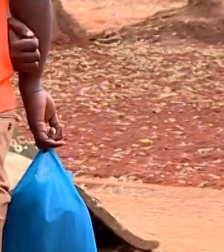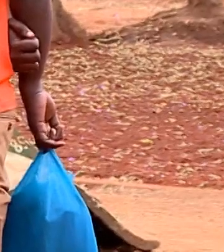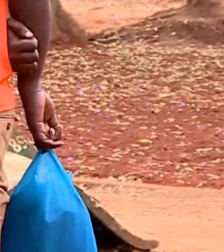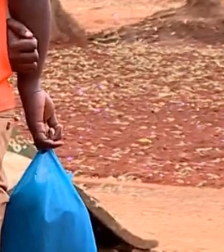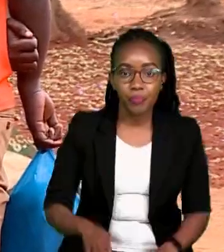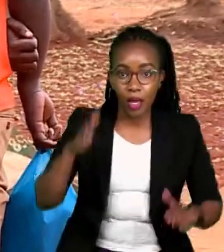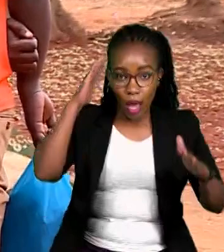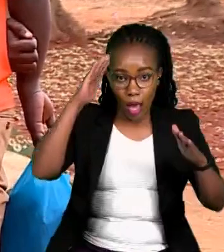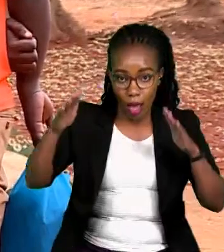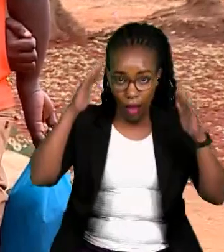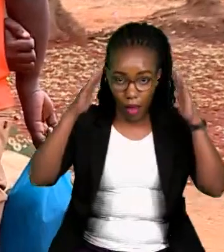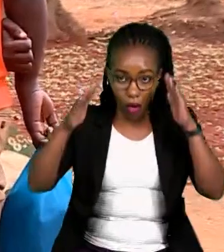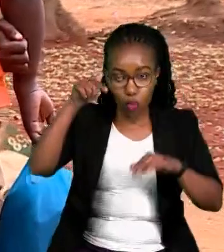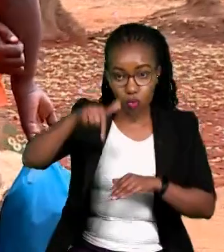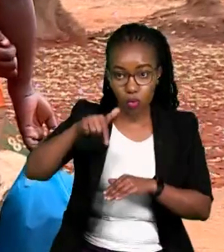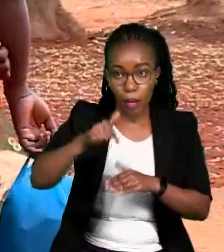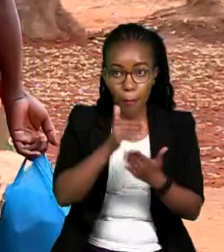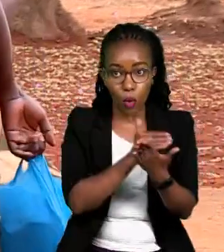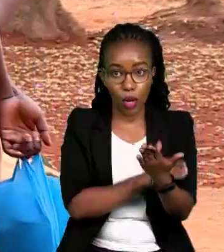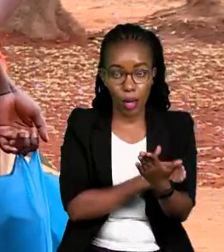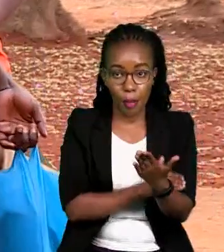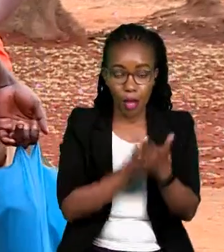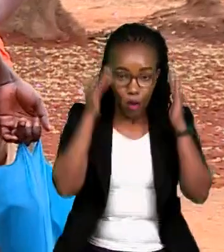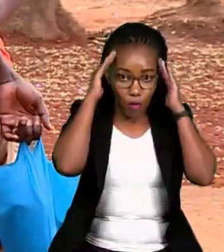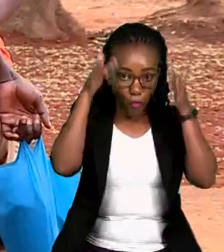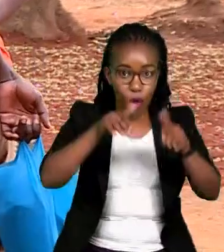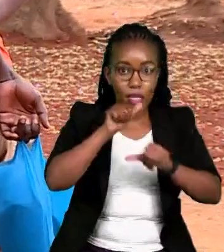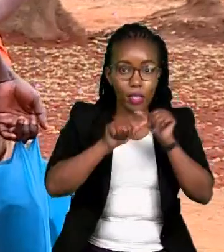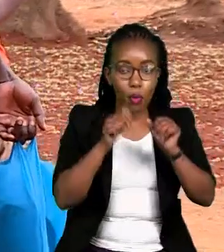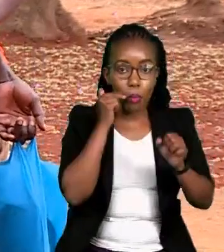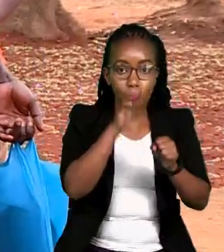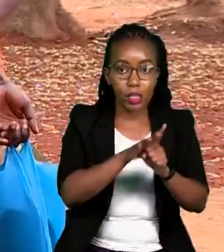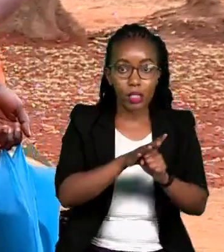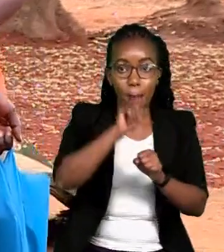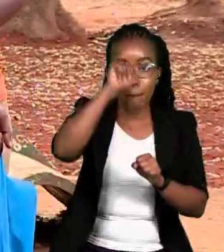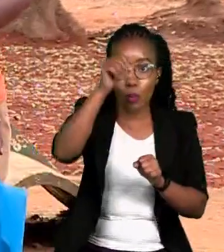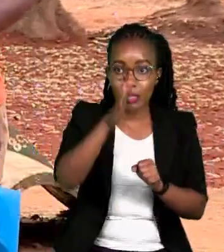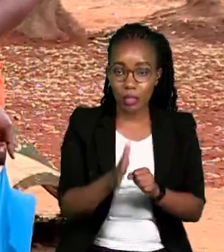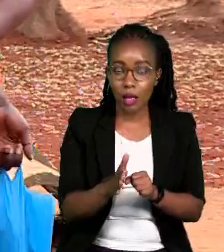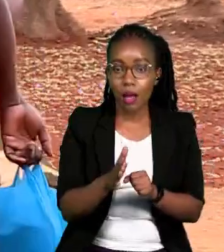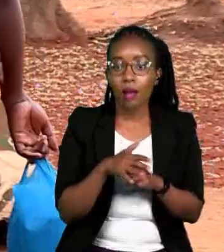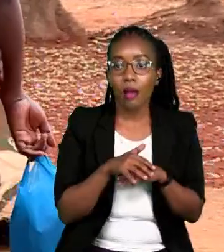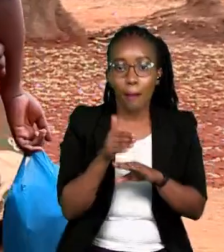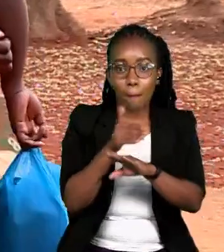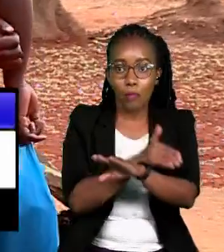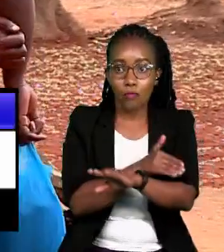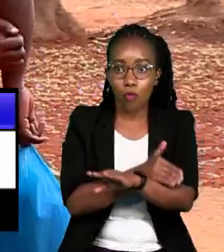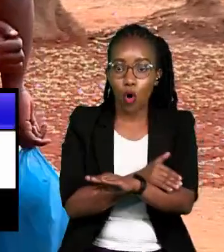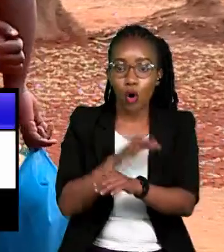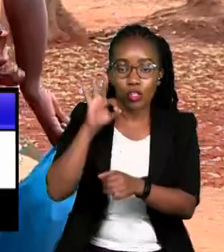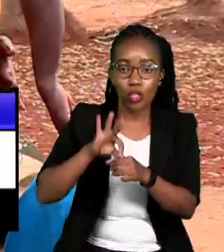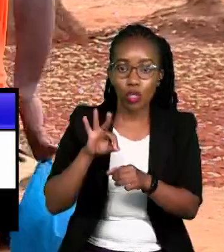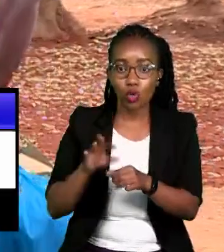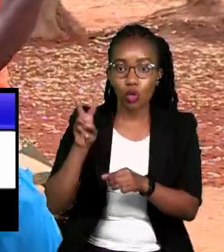Hello. On this week's episode of Bunge la Mwananchi, we are basing our focus on the promises politicians make to gain favor ahead of the 2022